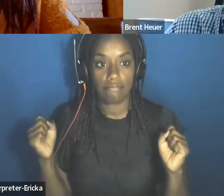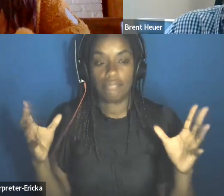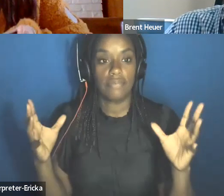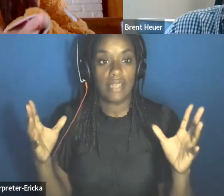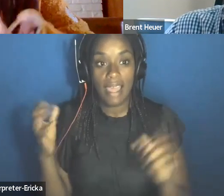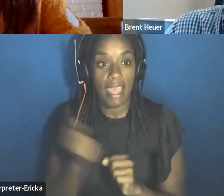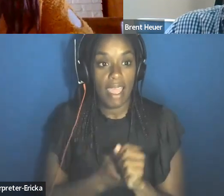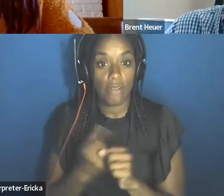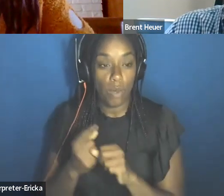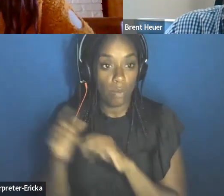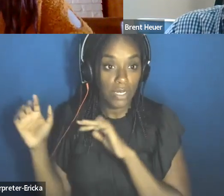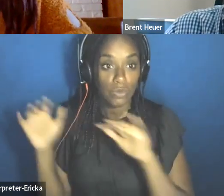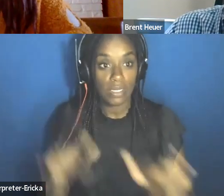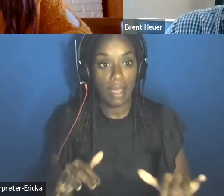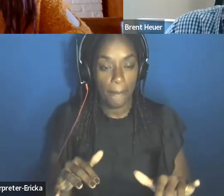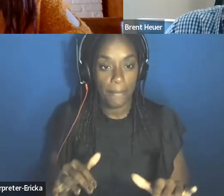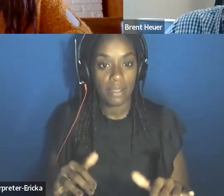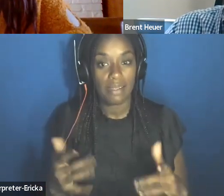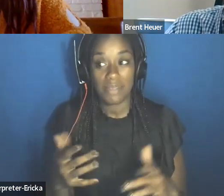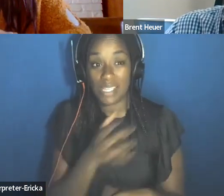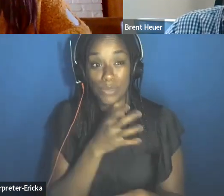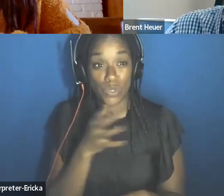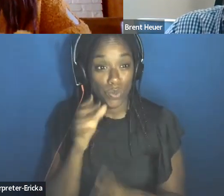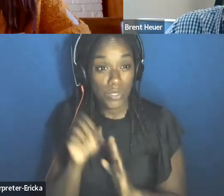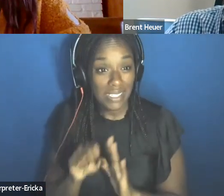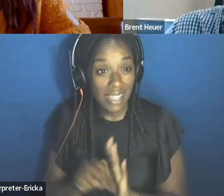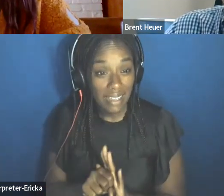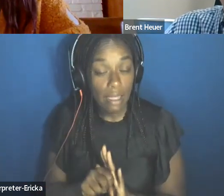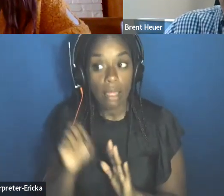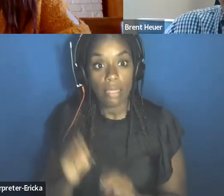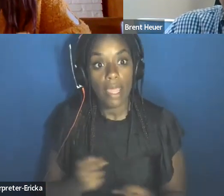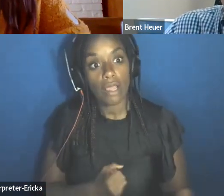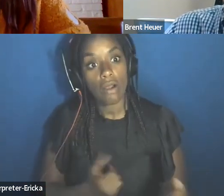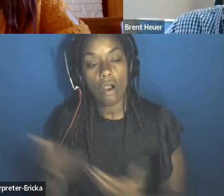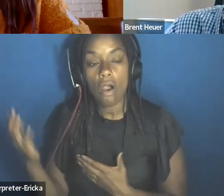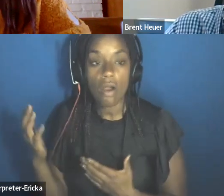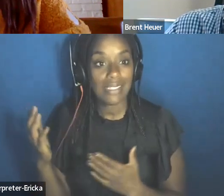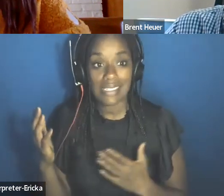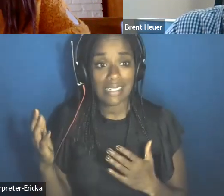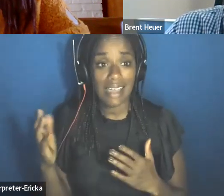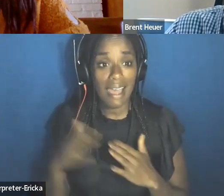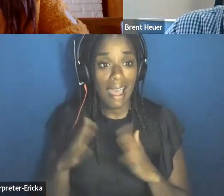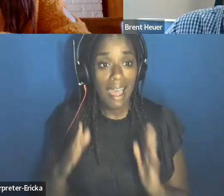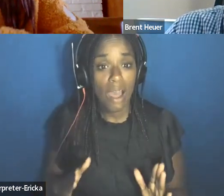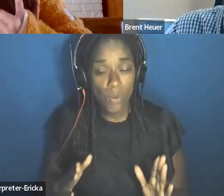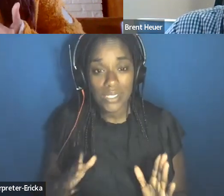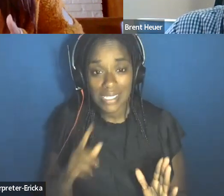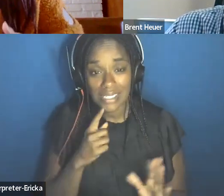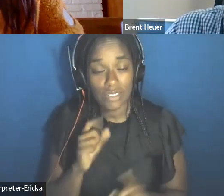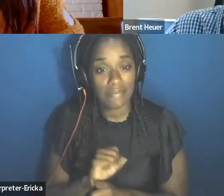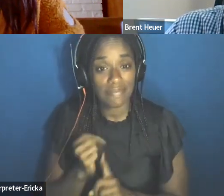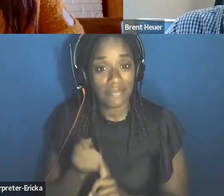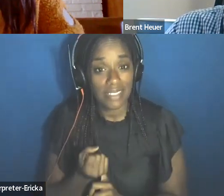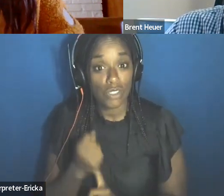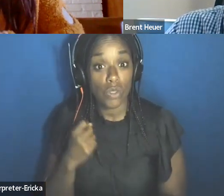right? Because we are a very rural state. Well, that caused a really incredible housing crisis, and it made the costs